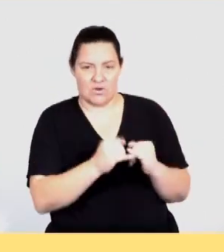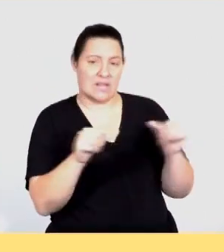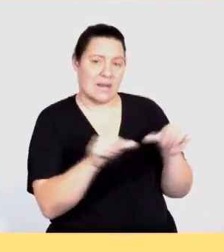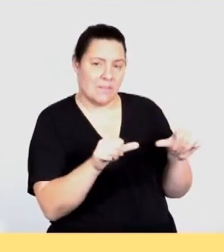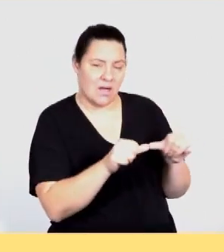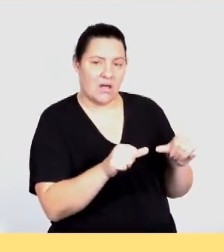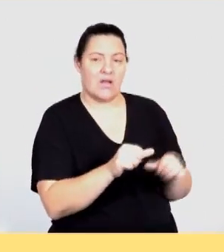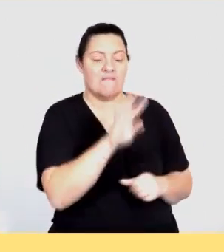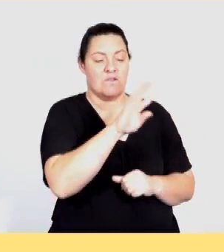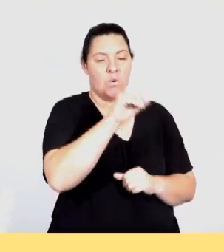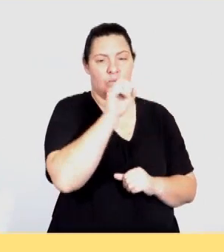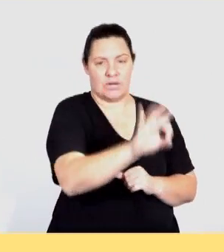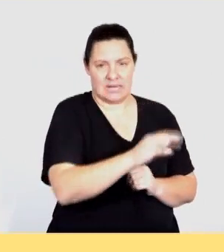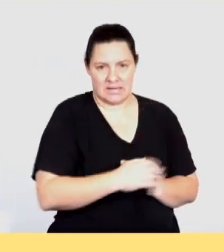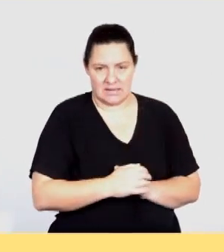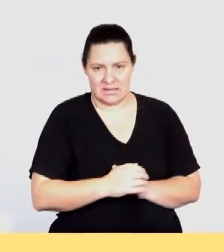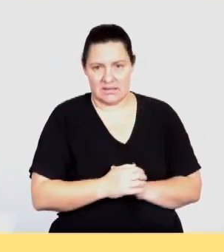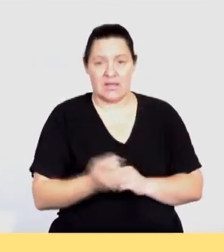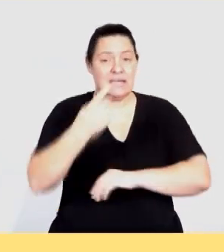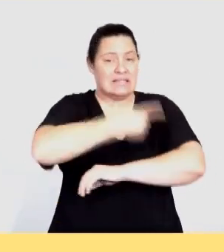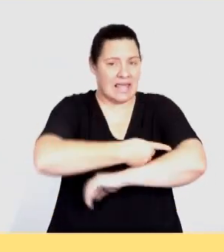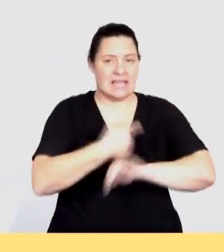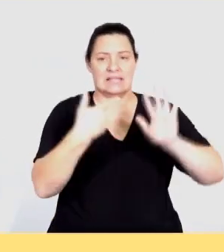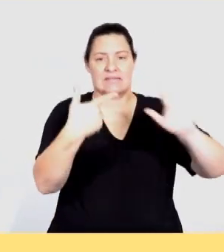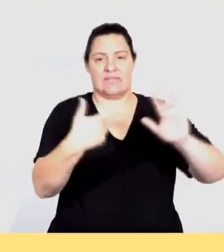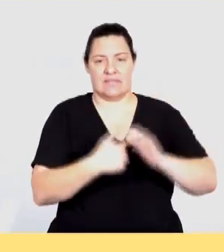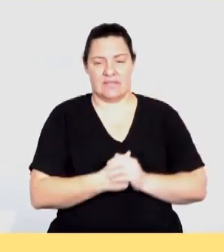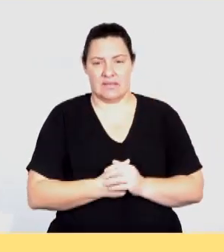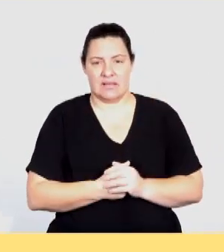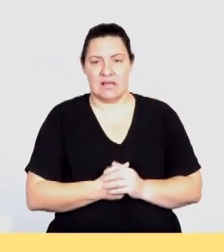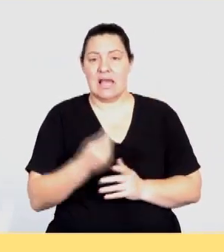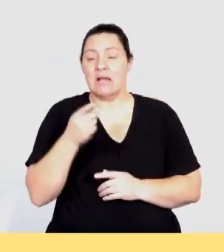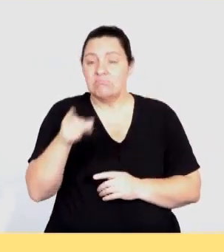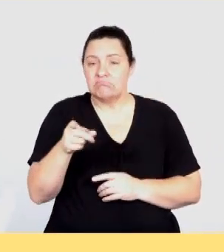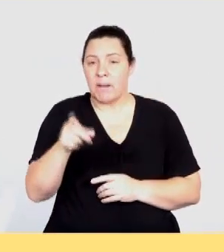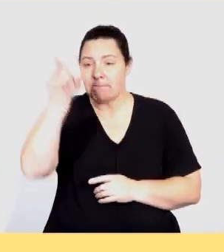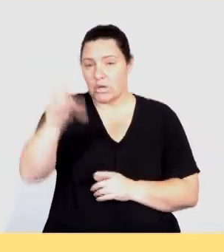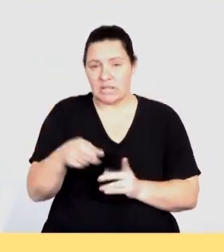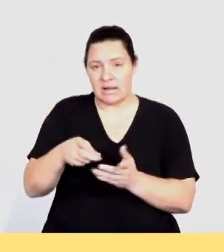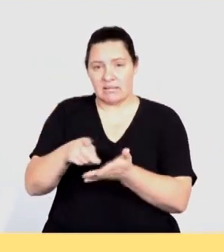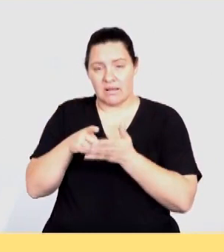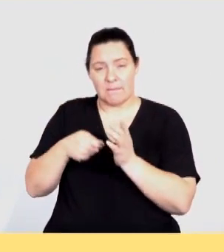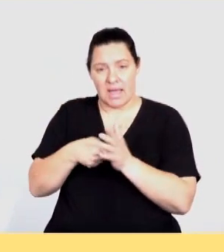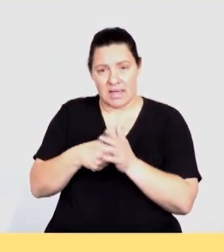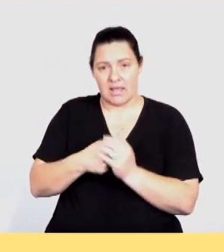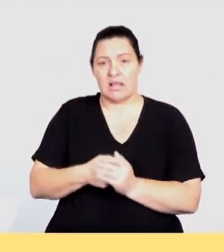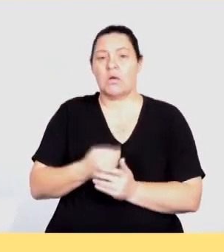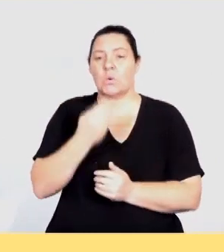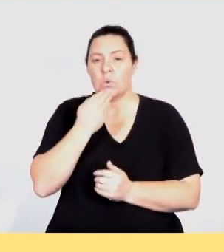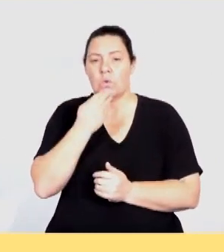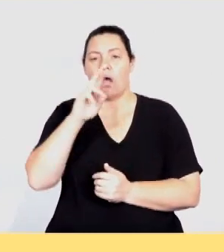here, invoice number 403, day number 7. The debtor